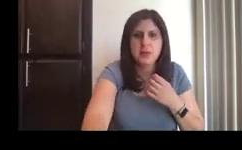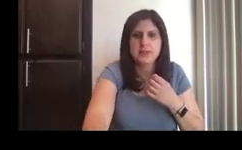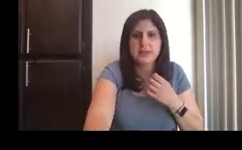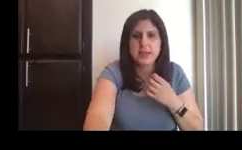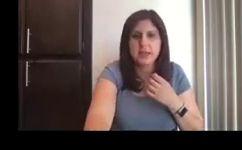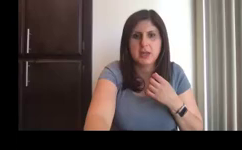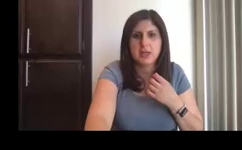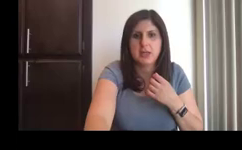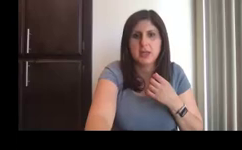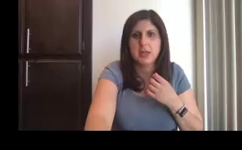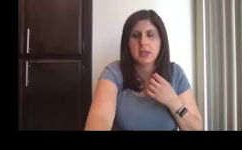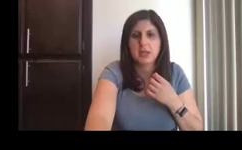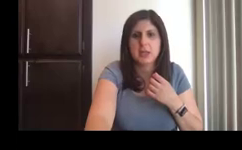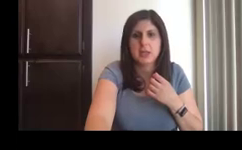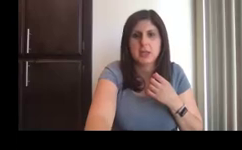Give me 1 second.